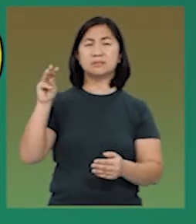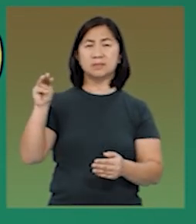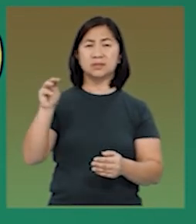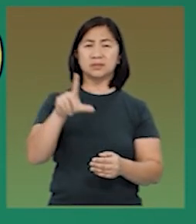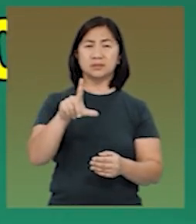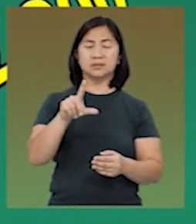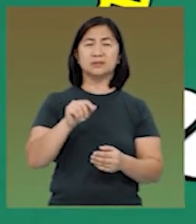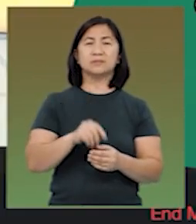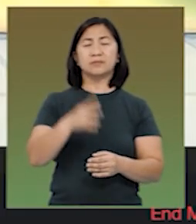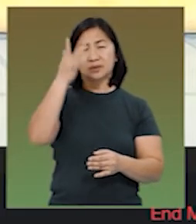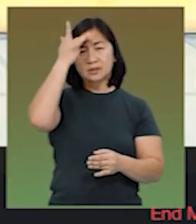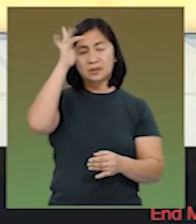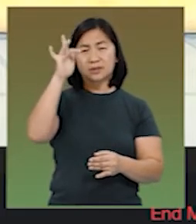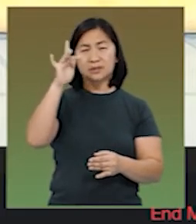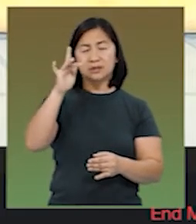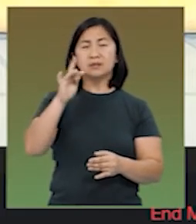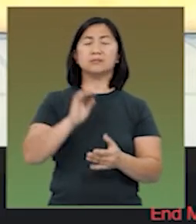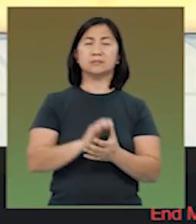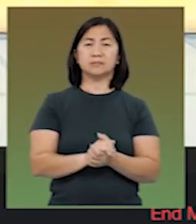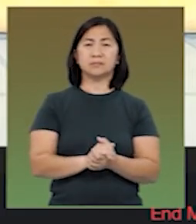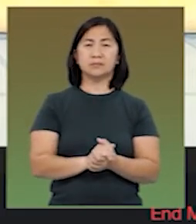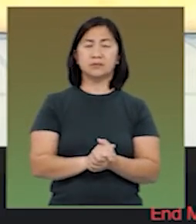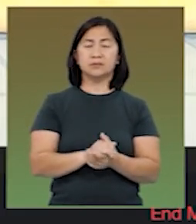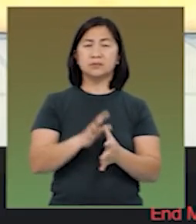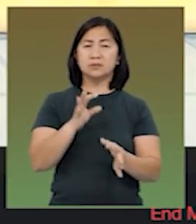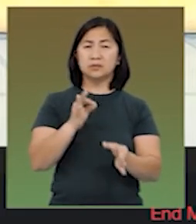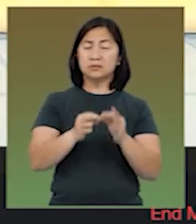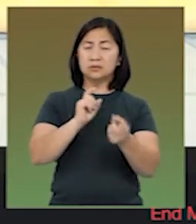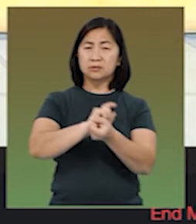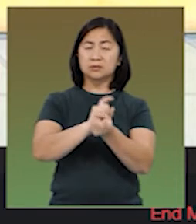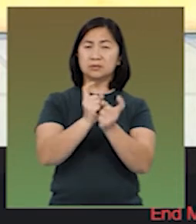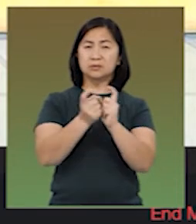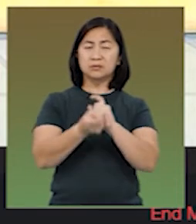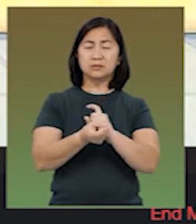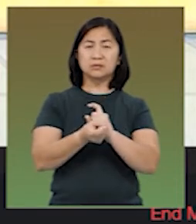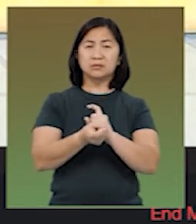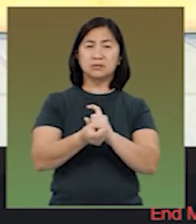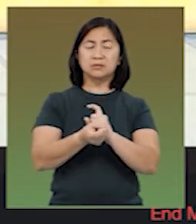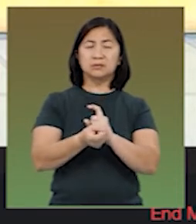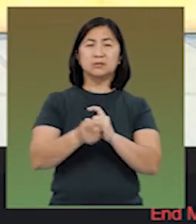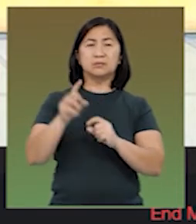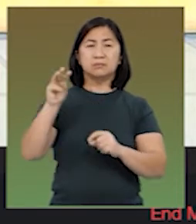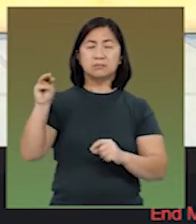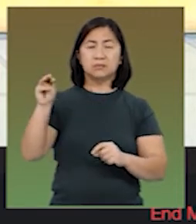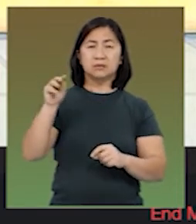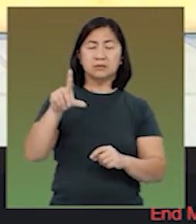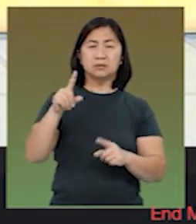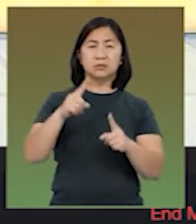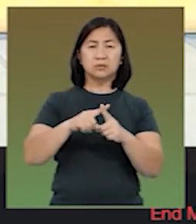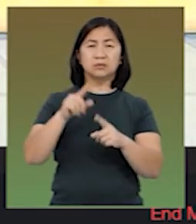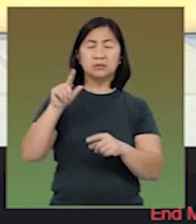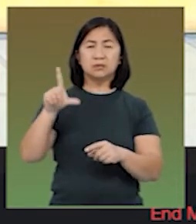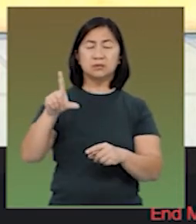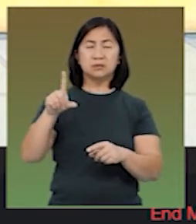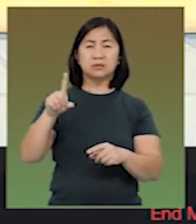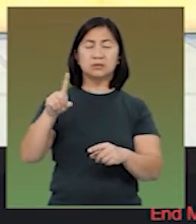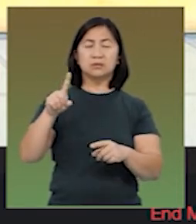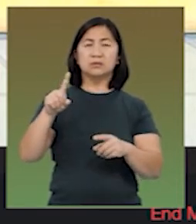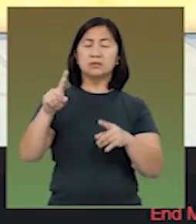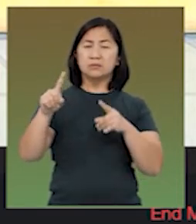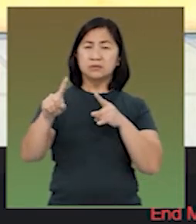po. Ang galing! Samantala, kung i-convert naman ang milliliter to